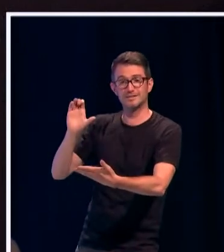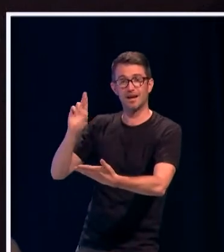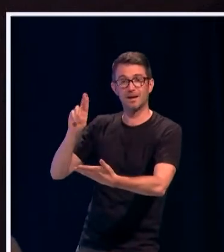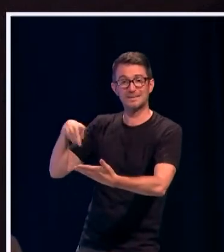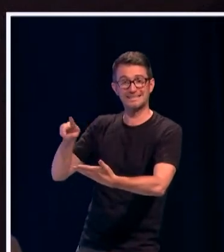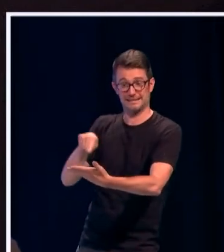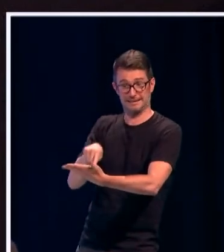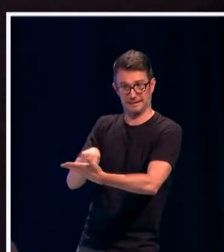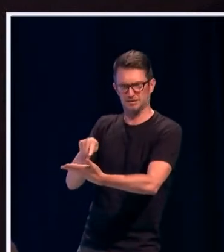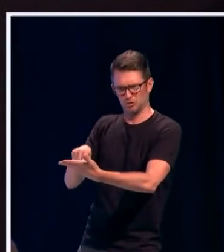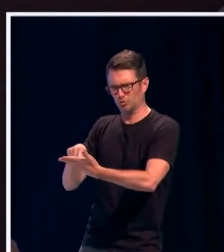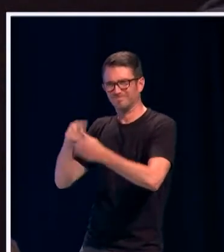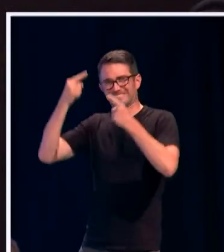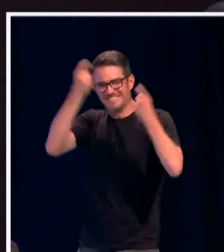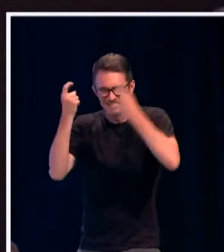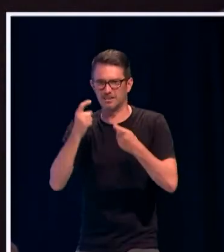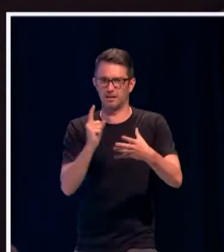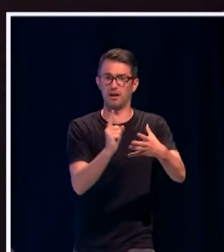Thank you. Okay.